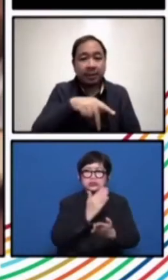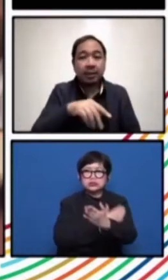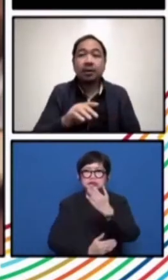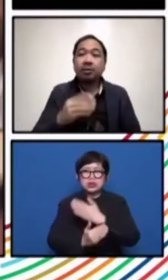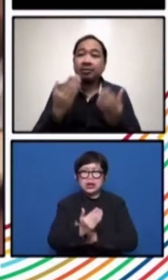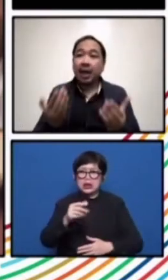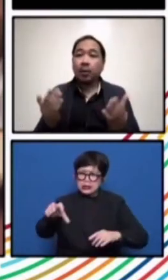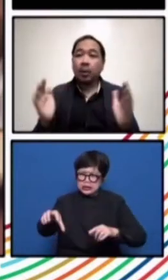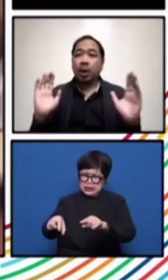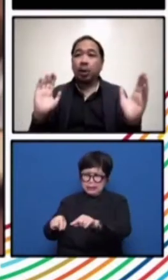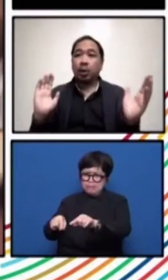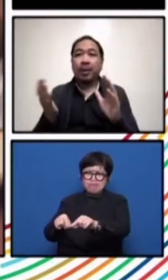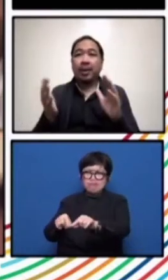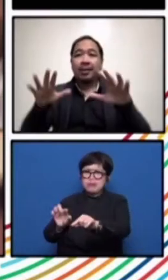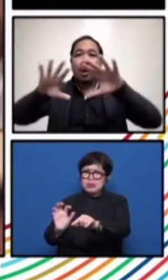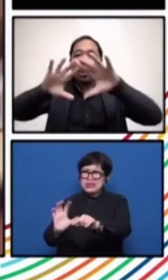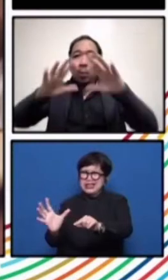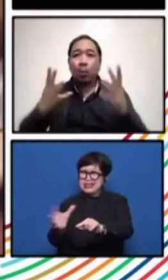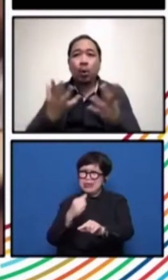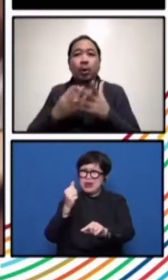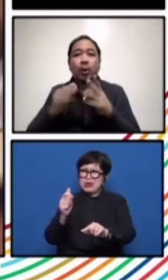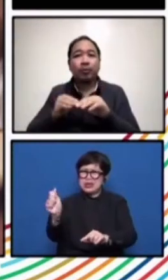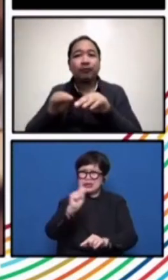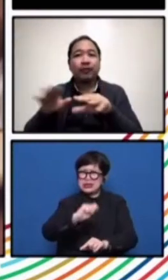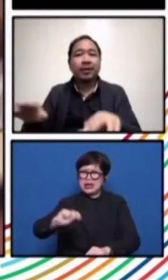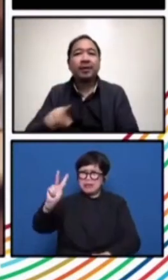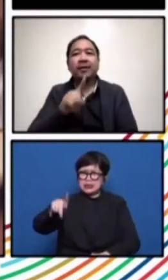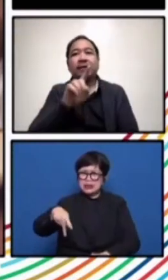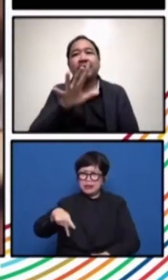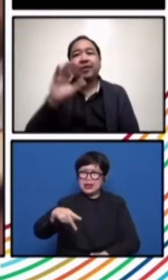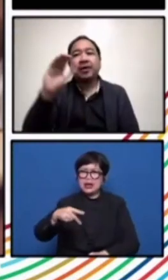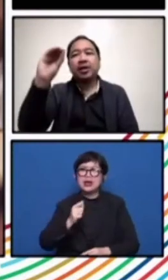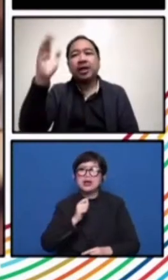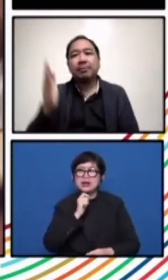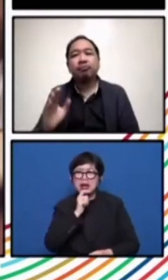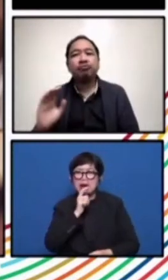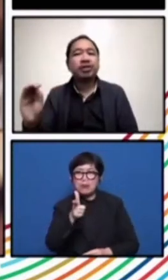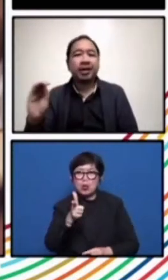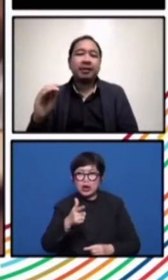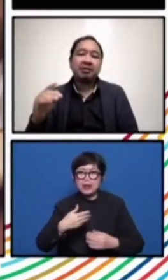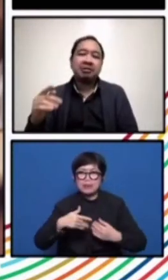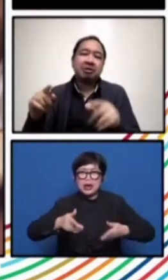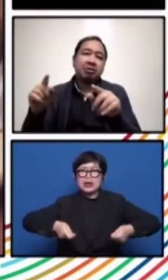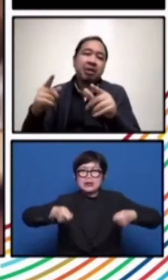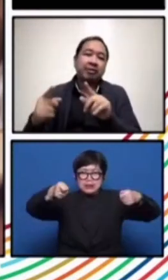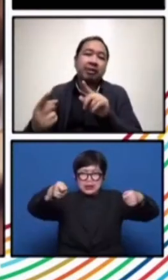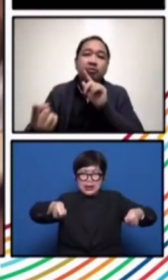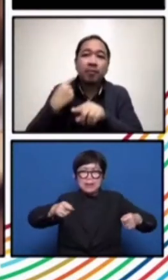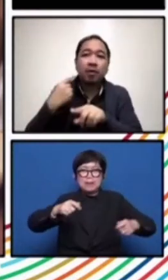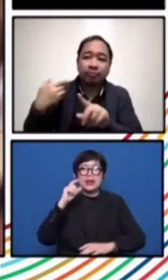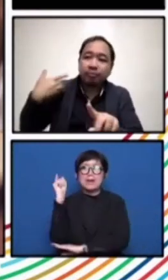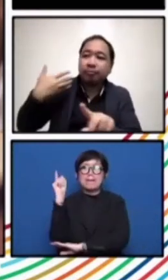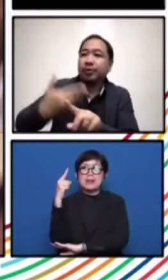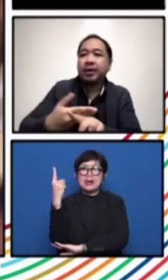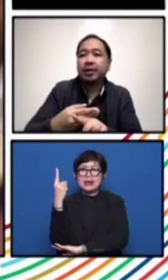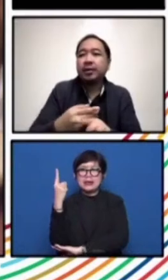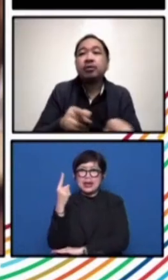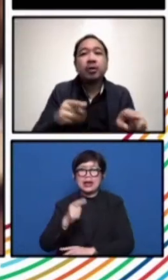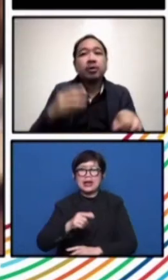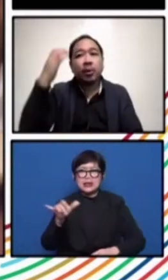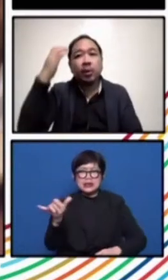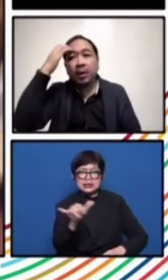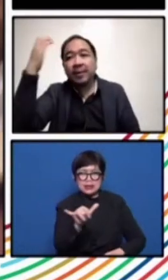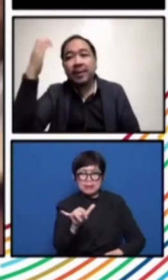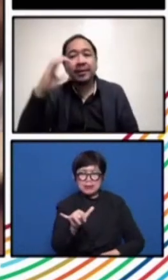the worldwide prevalence of 15 percentage reported both the government and the eska shall continue